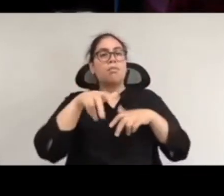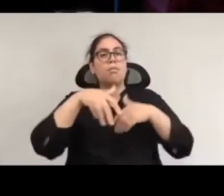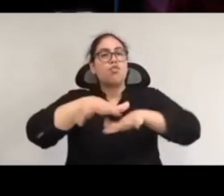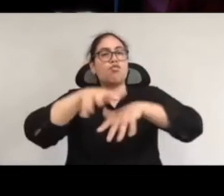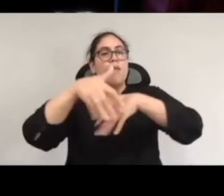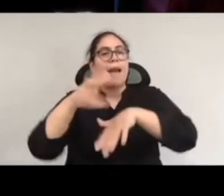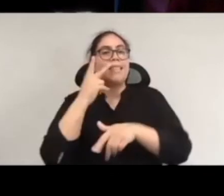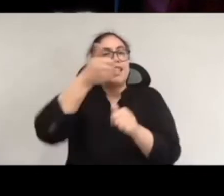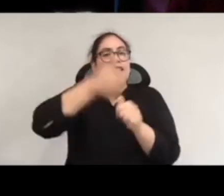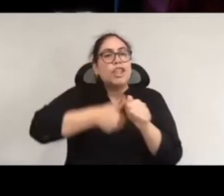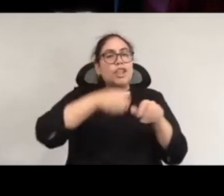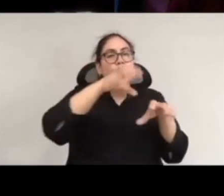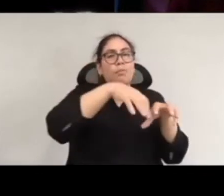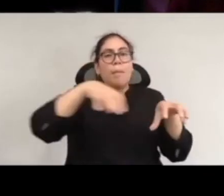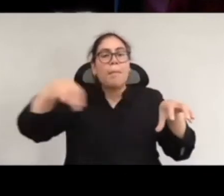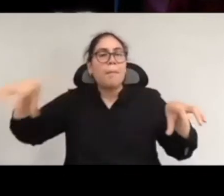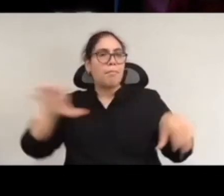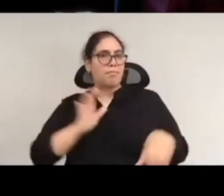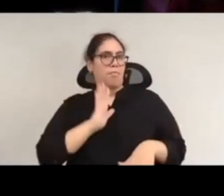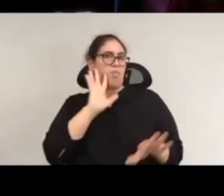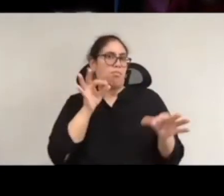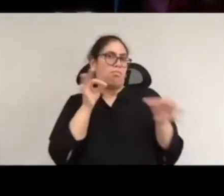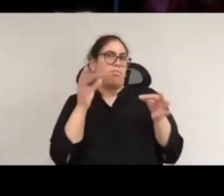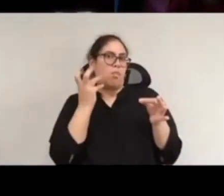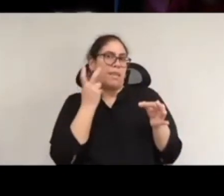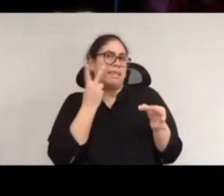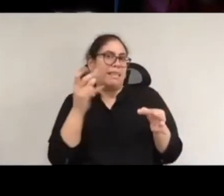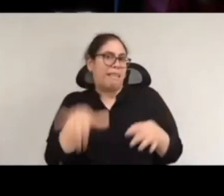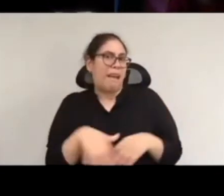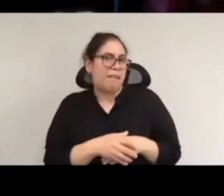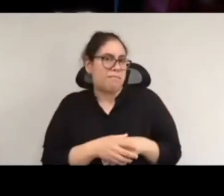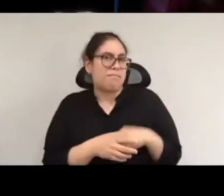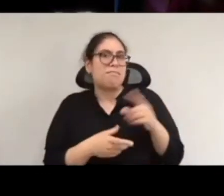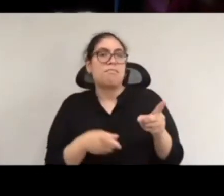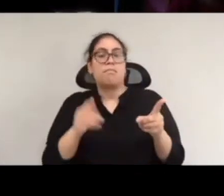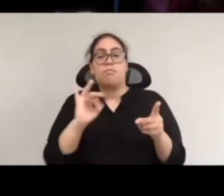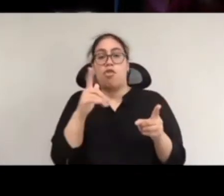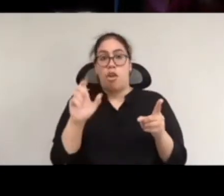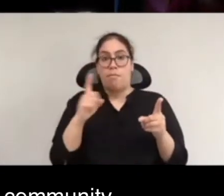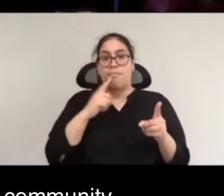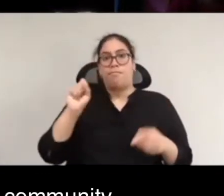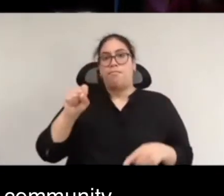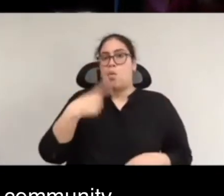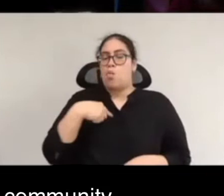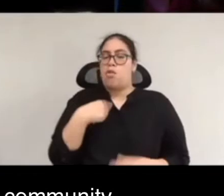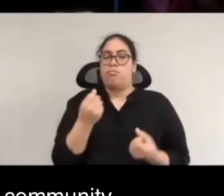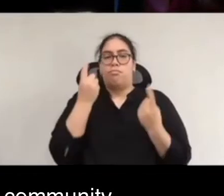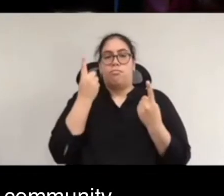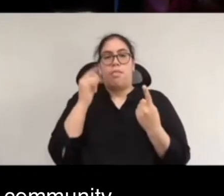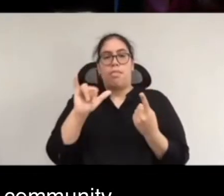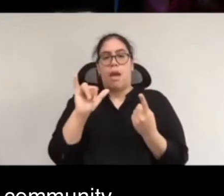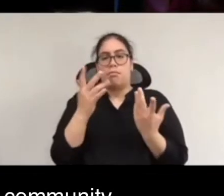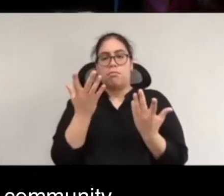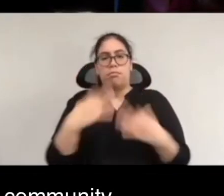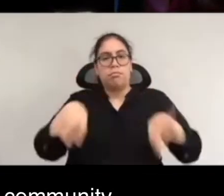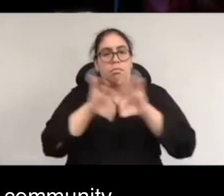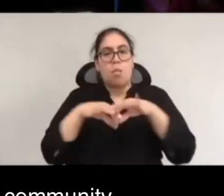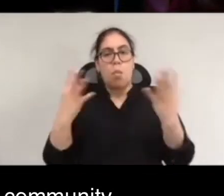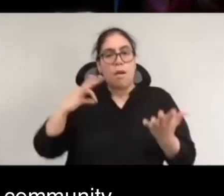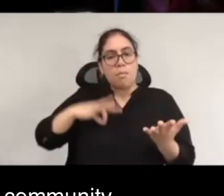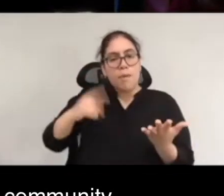a taste of what this means to him. And I think we understand it means a lot to Alex and the community that